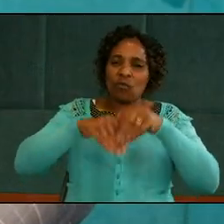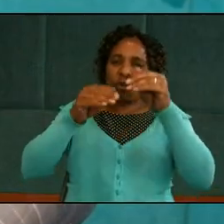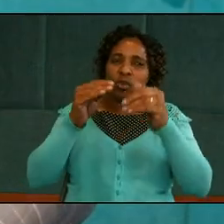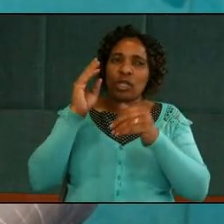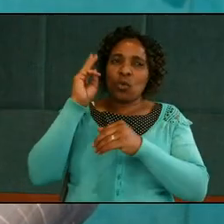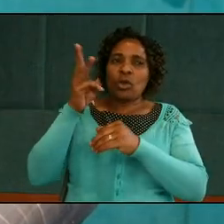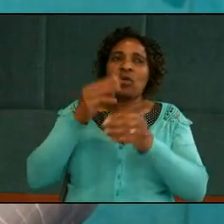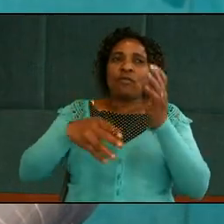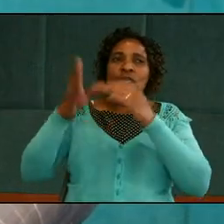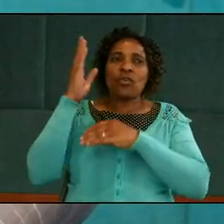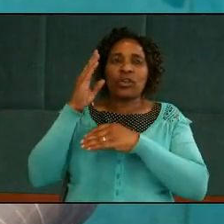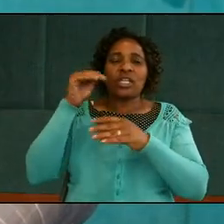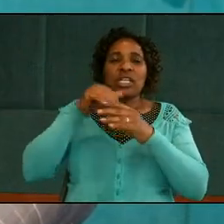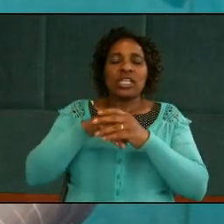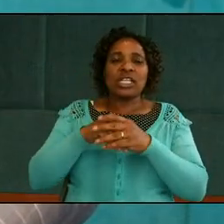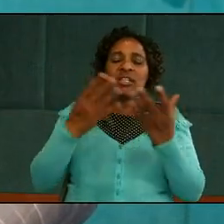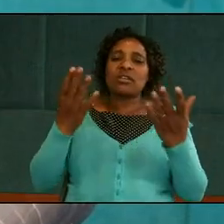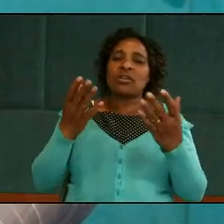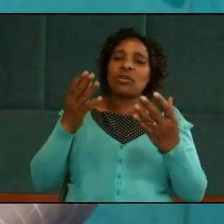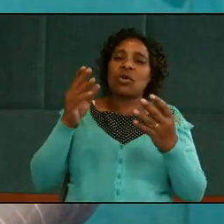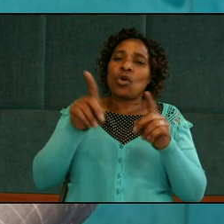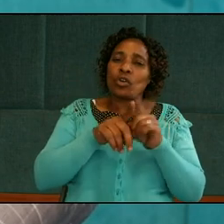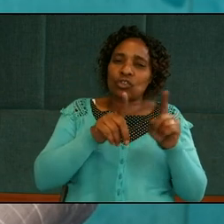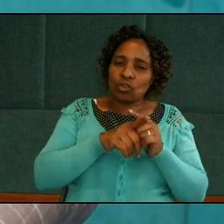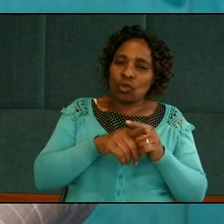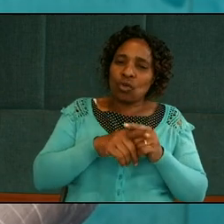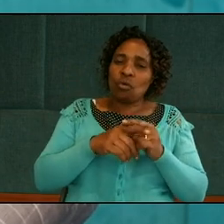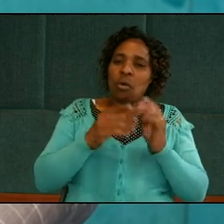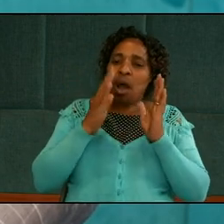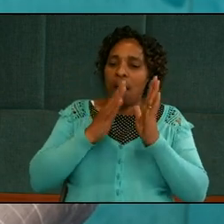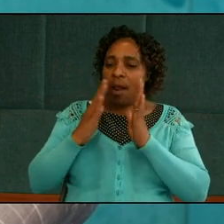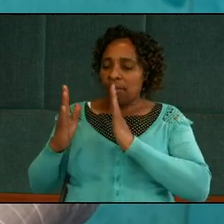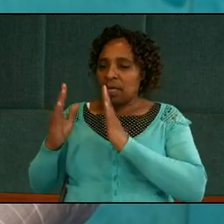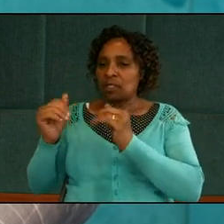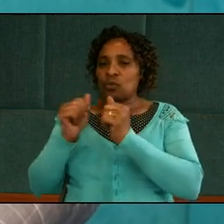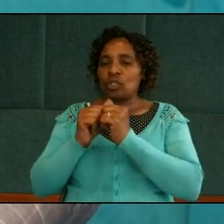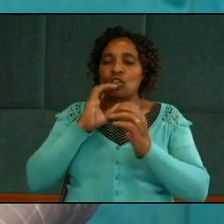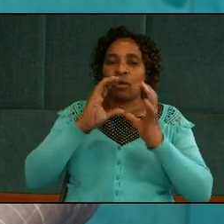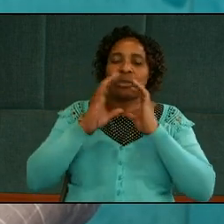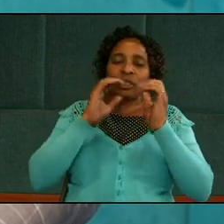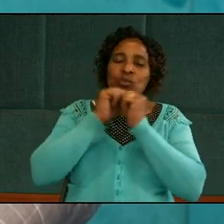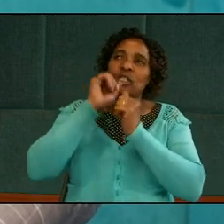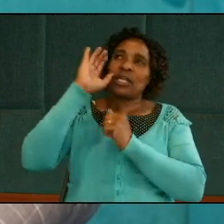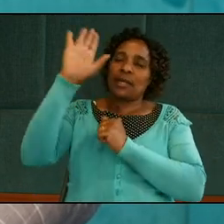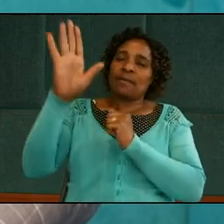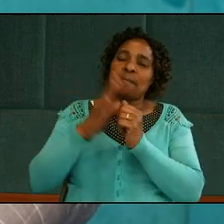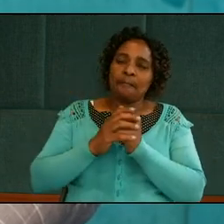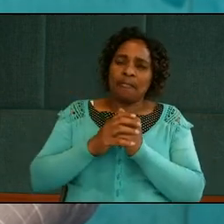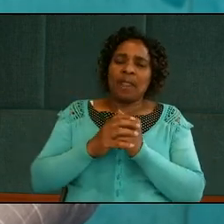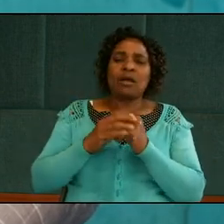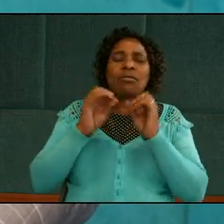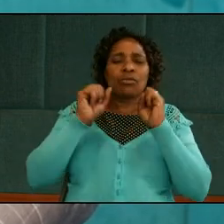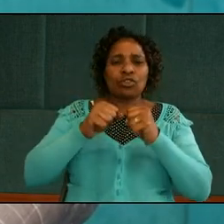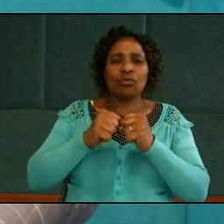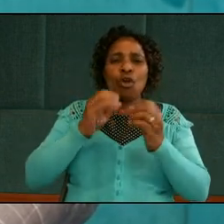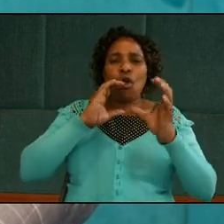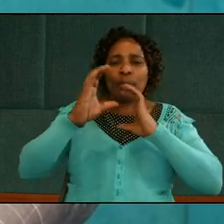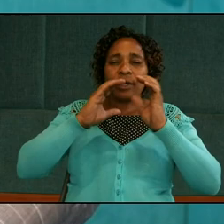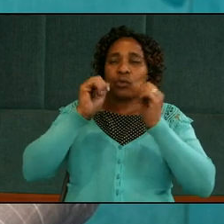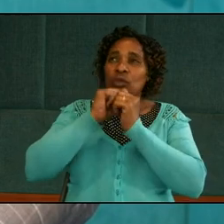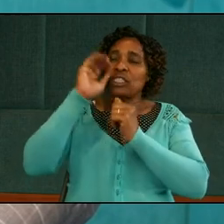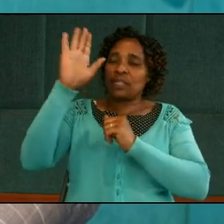God, in also alignment with communication with him. So you have to communicate with him and